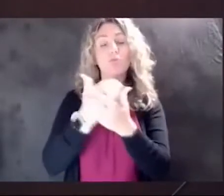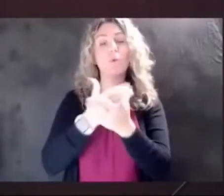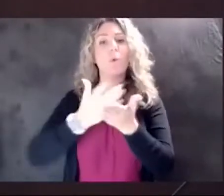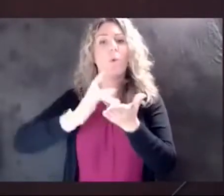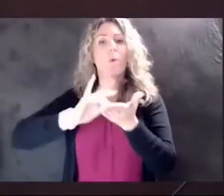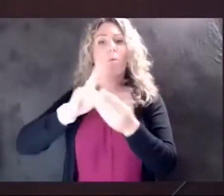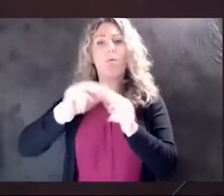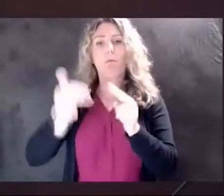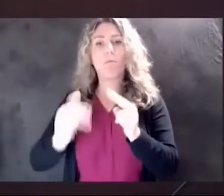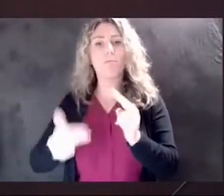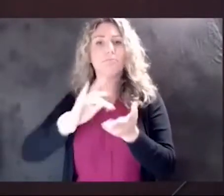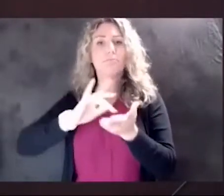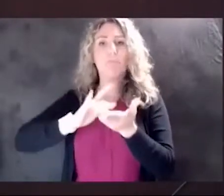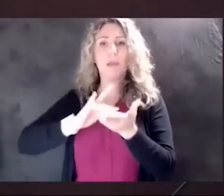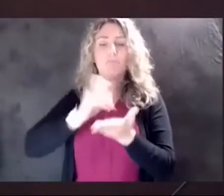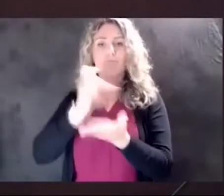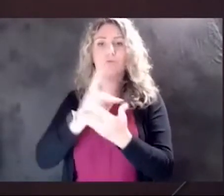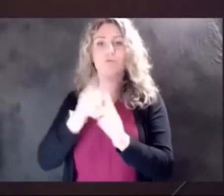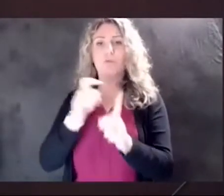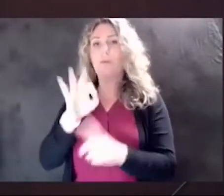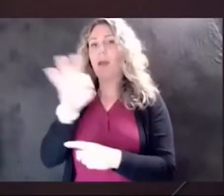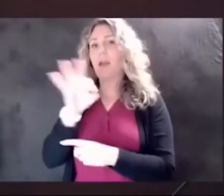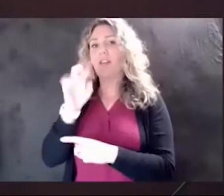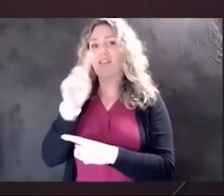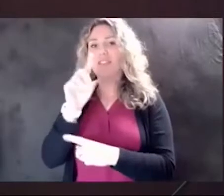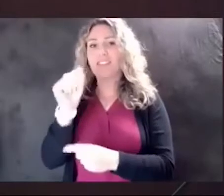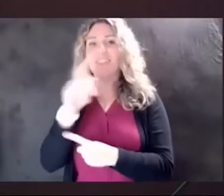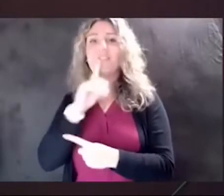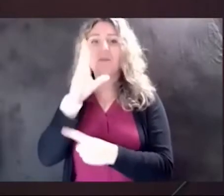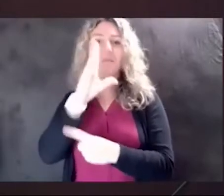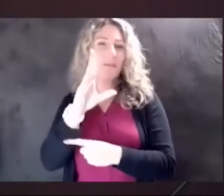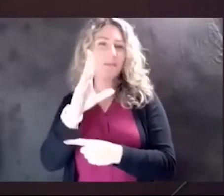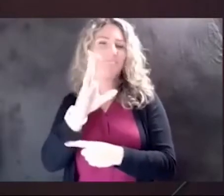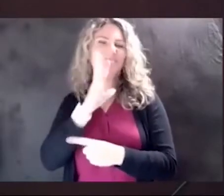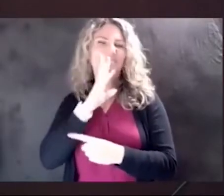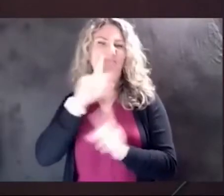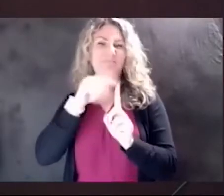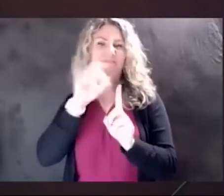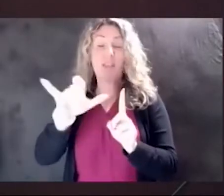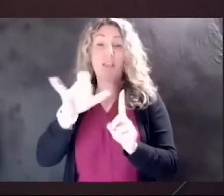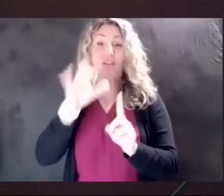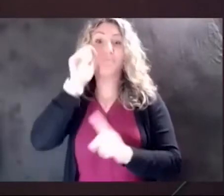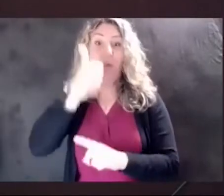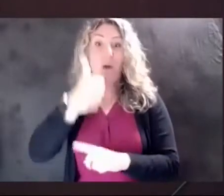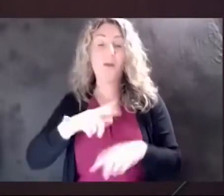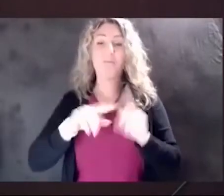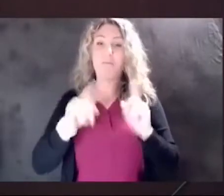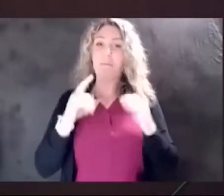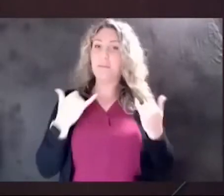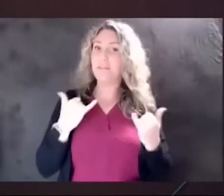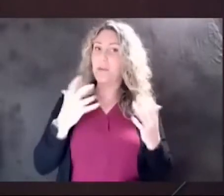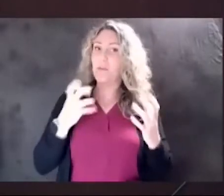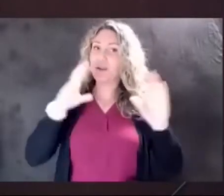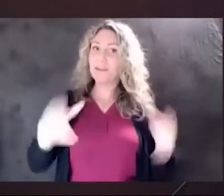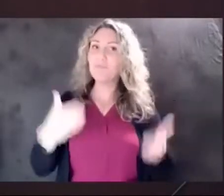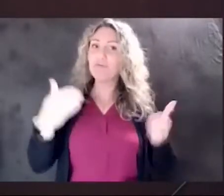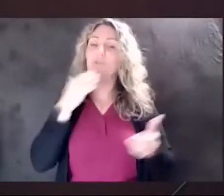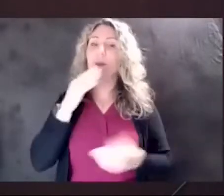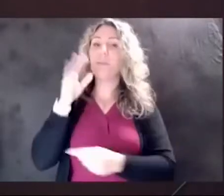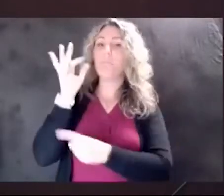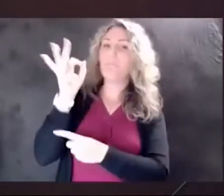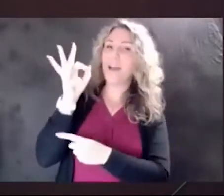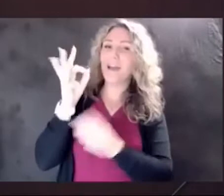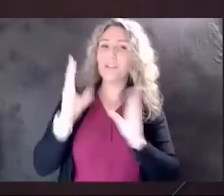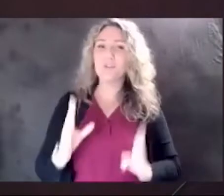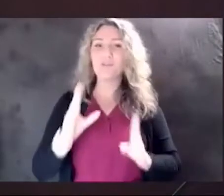by the FDA, so we're going to tell you about it. All of that is tomorrow, but today I want to introduce you to Pastor Brian Mann.